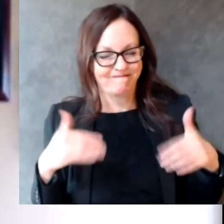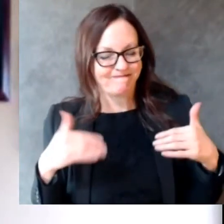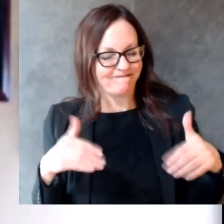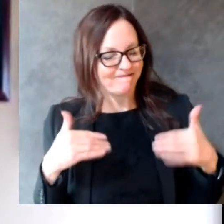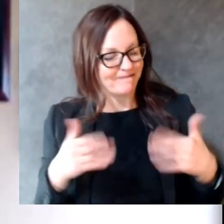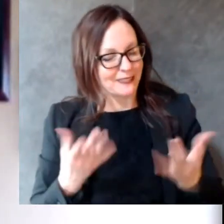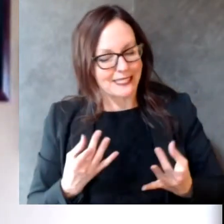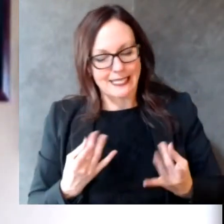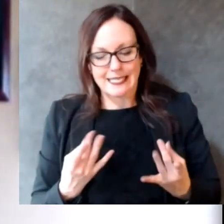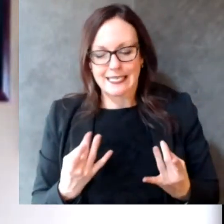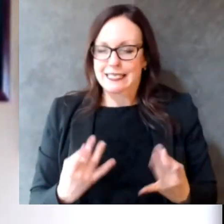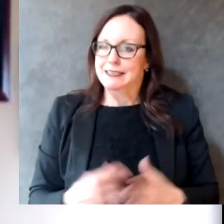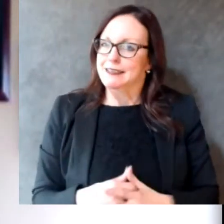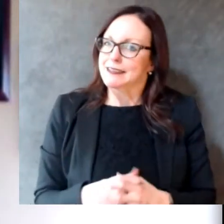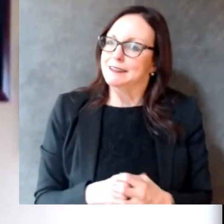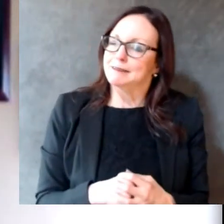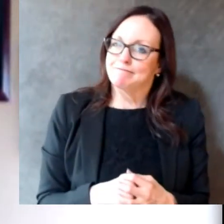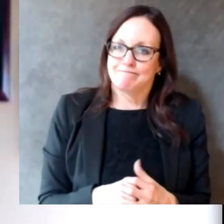that it's